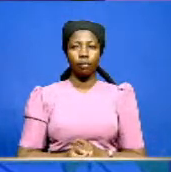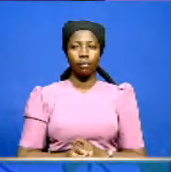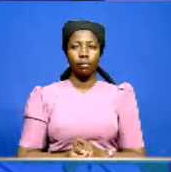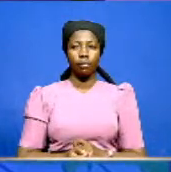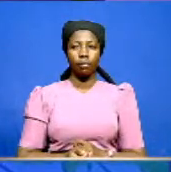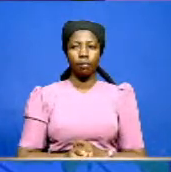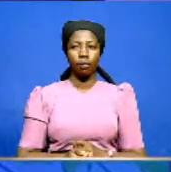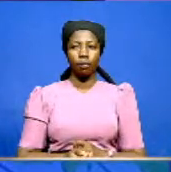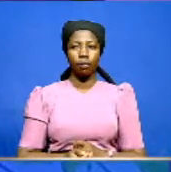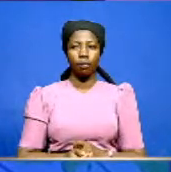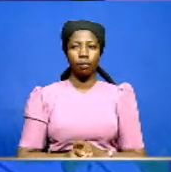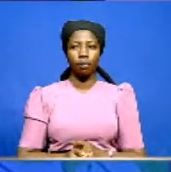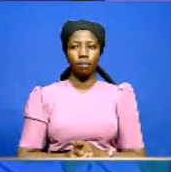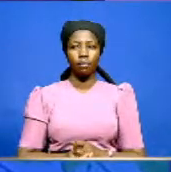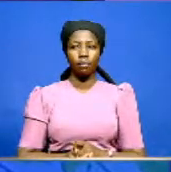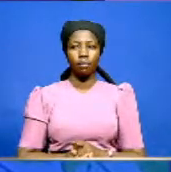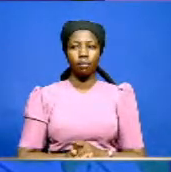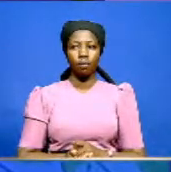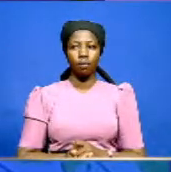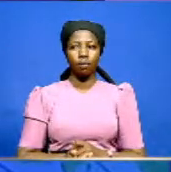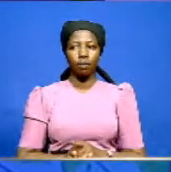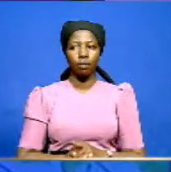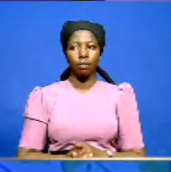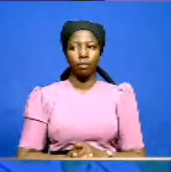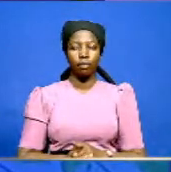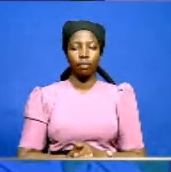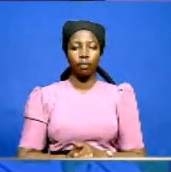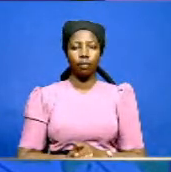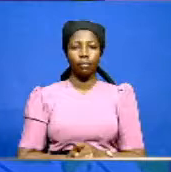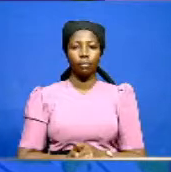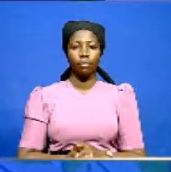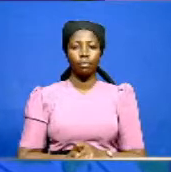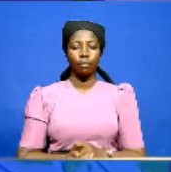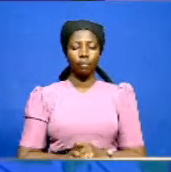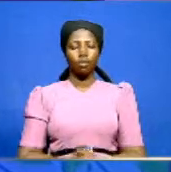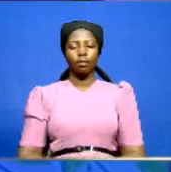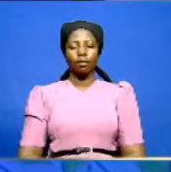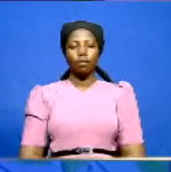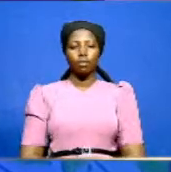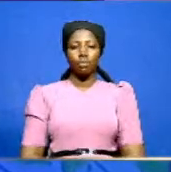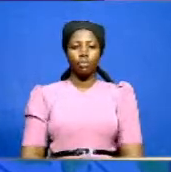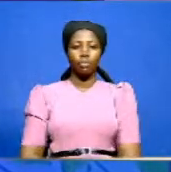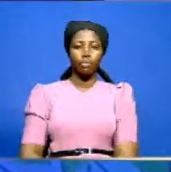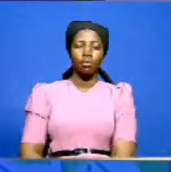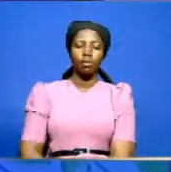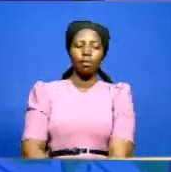ni manyeta bantu ba minto ba nyanchete ne ngakiri tukolia nilira ike.